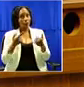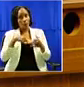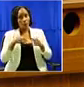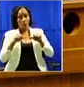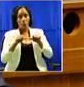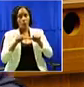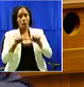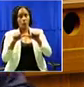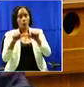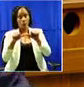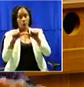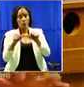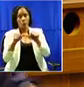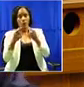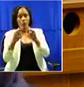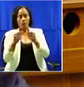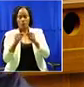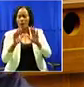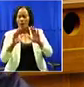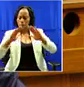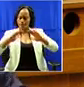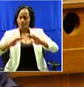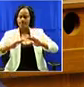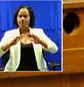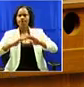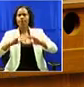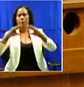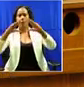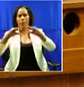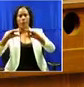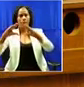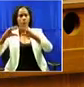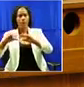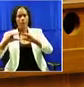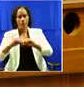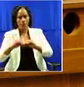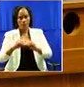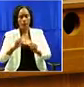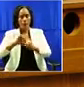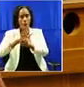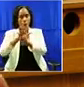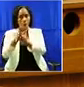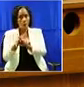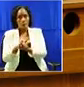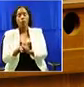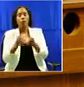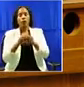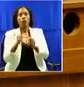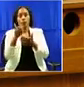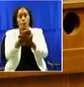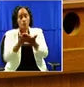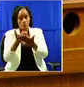to manage the coronavirus down. A National Council for Economic Recovery will